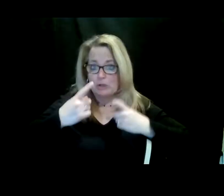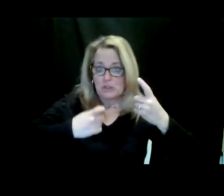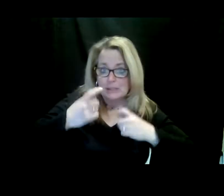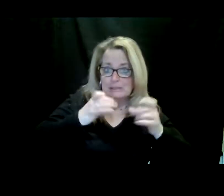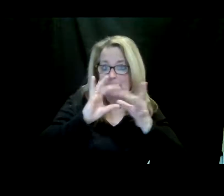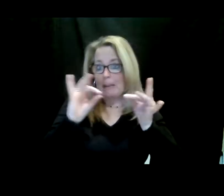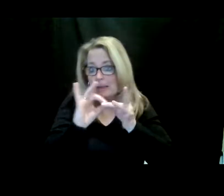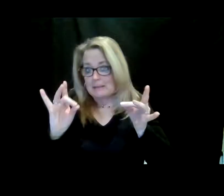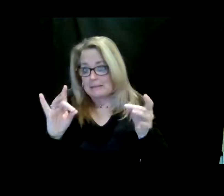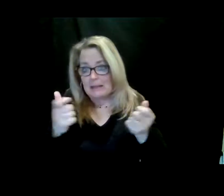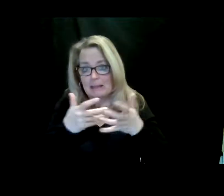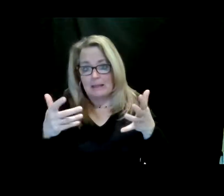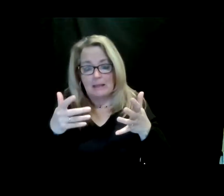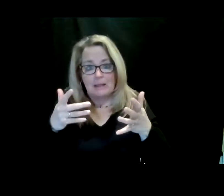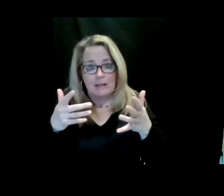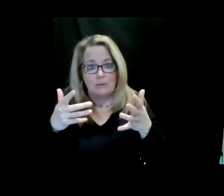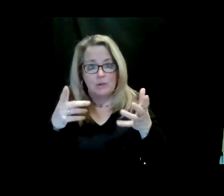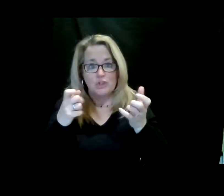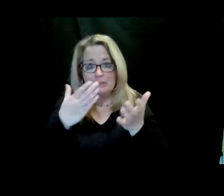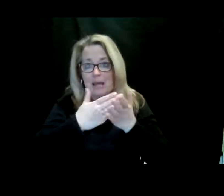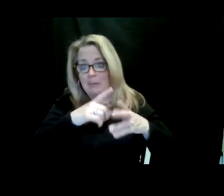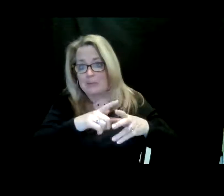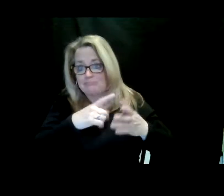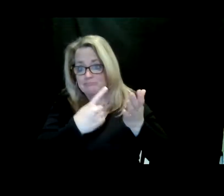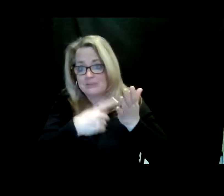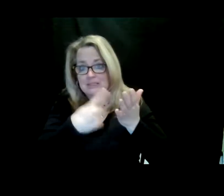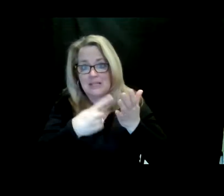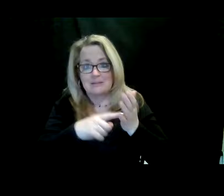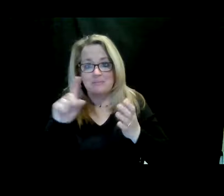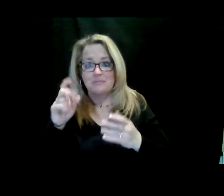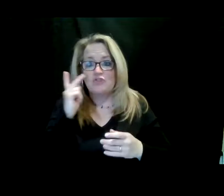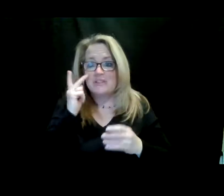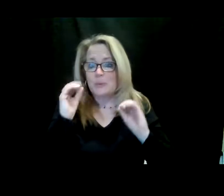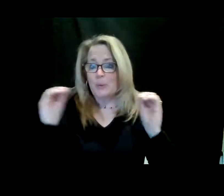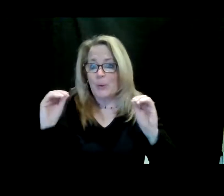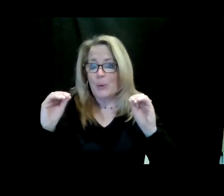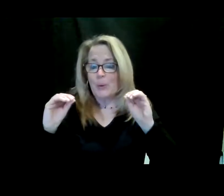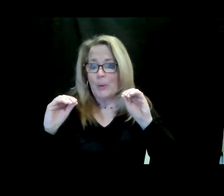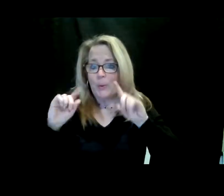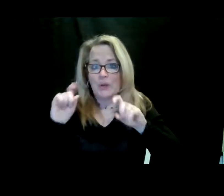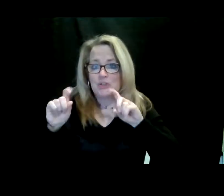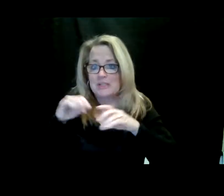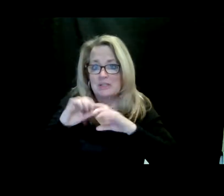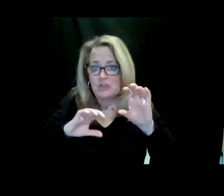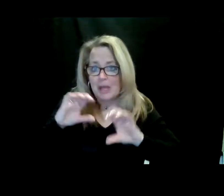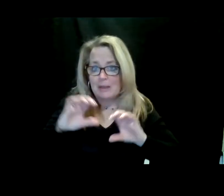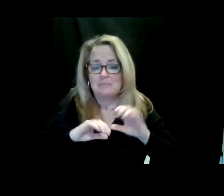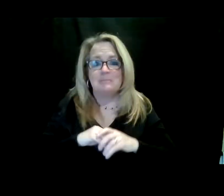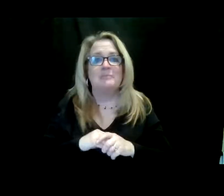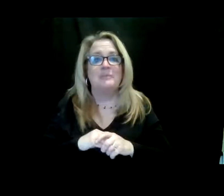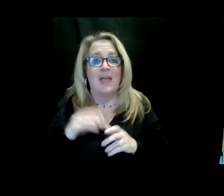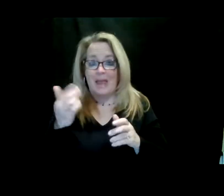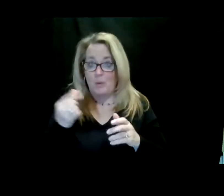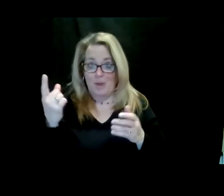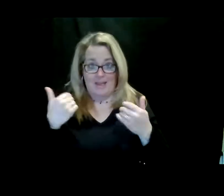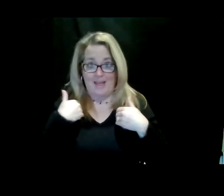things like that that we should stop and talk about? Nope, there are no questions in the chat. Okay. If anyone